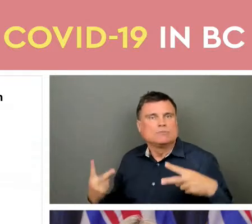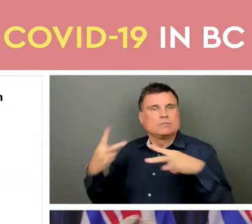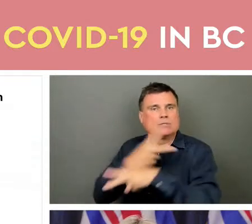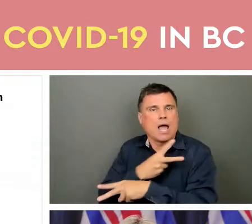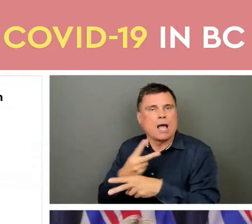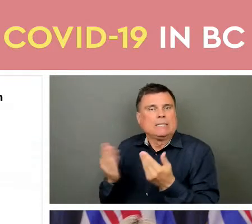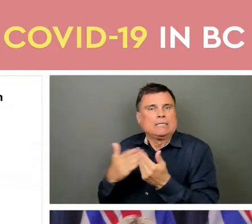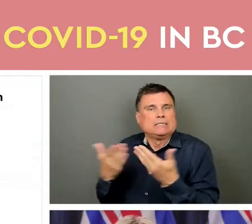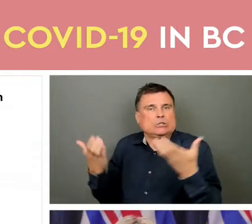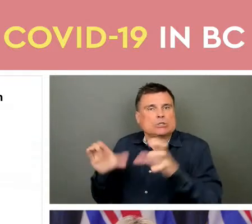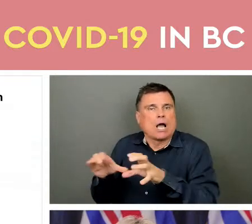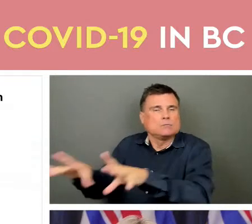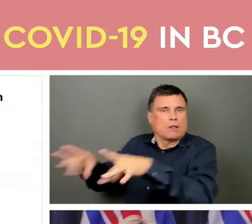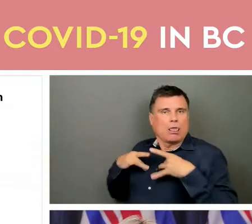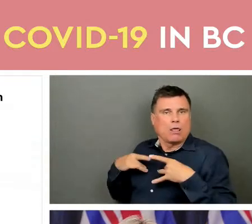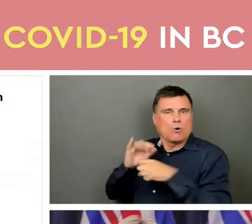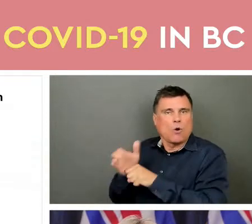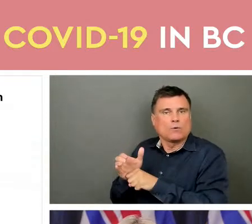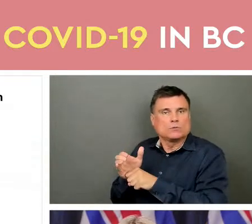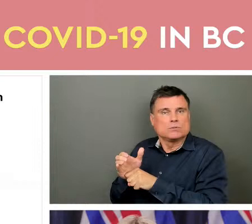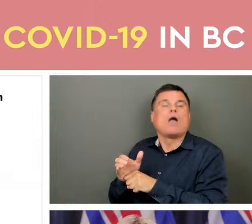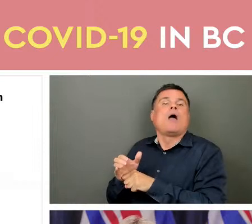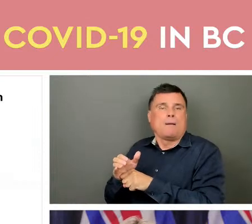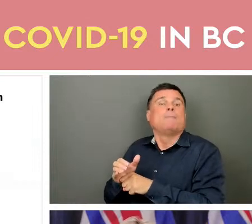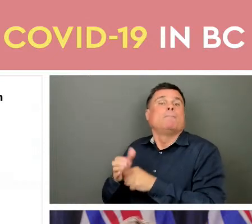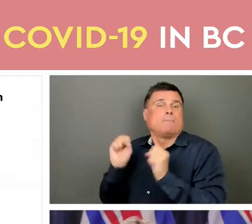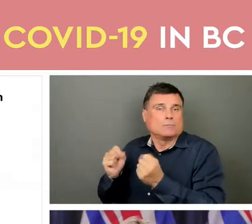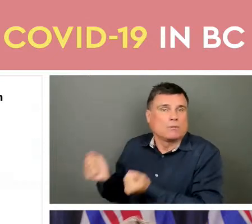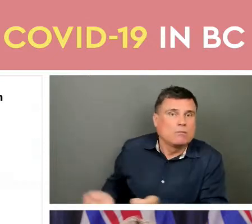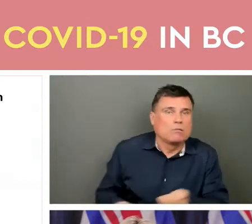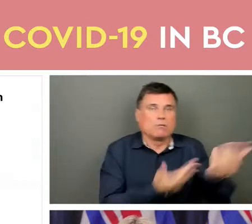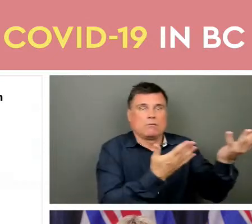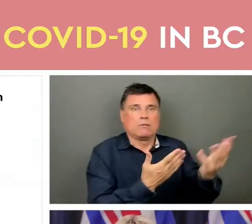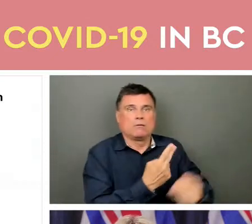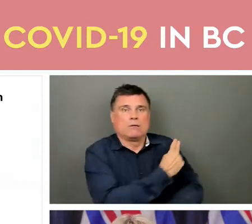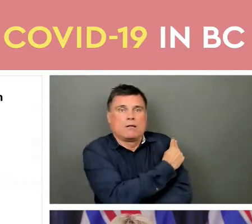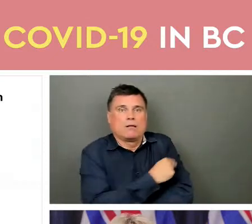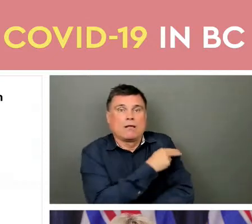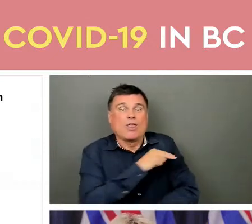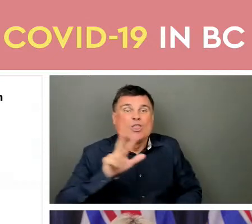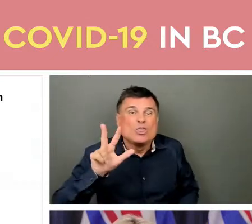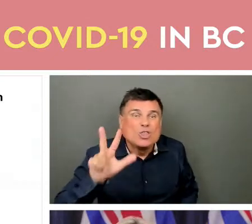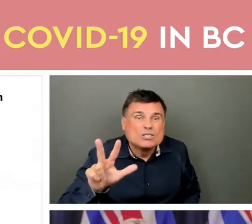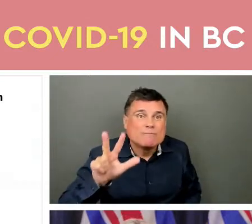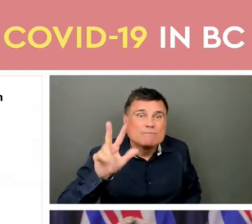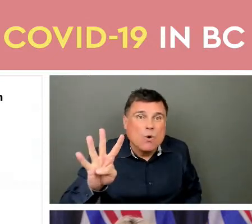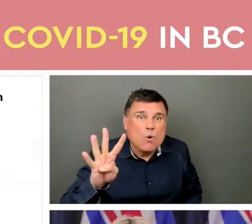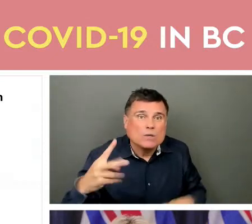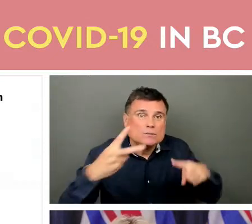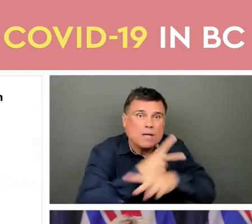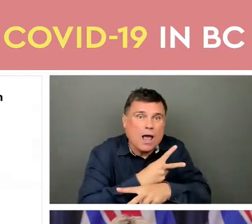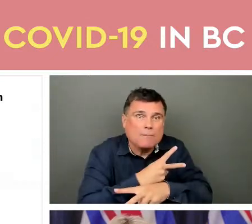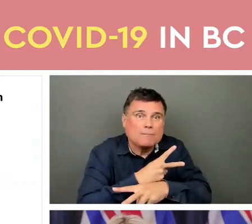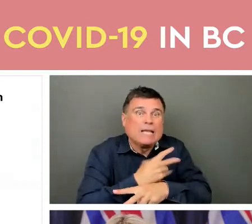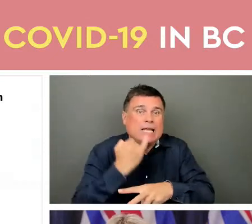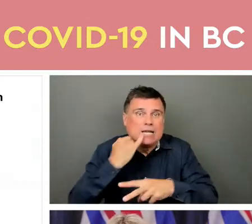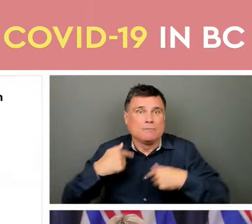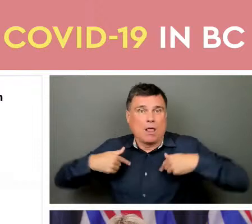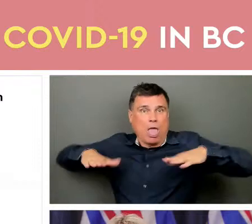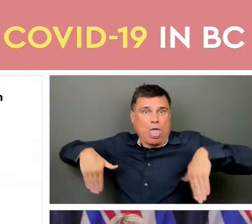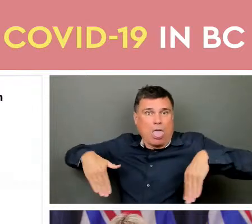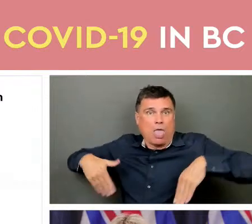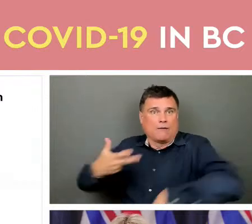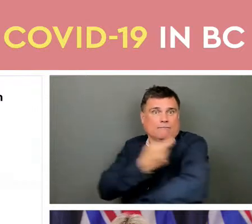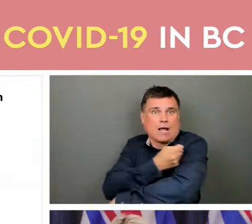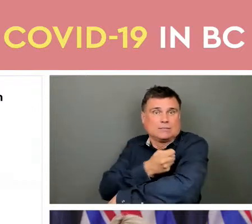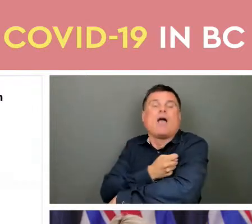up in hospital from somebody who's been vaccinated who's the same age as me. And this is important because adjusting for age, we know